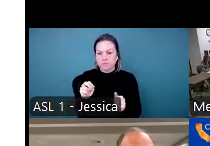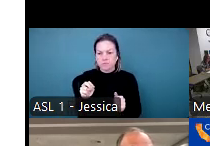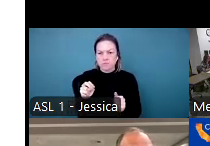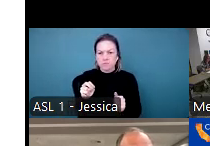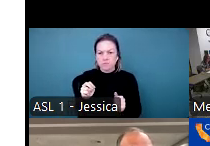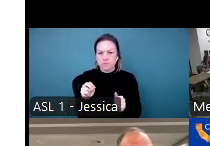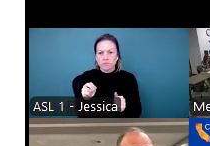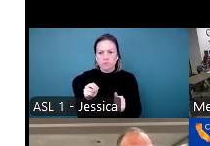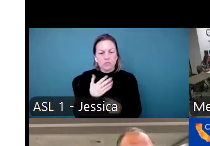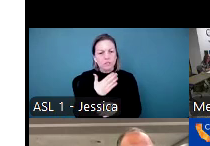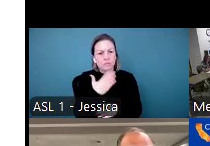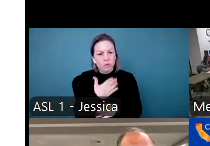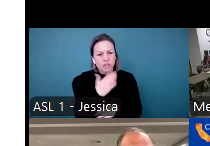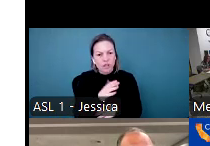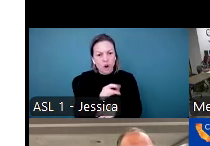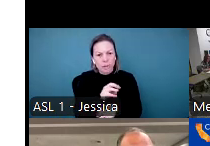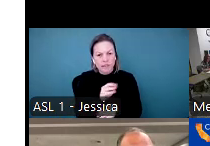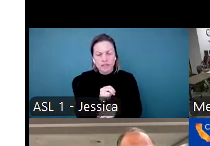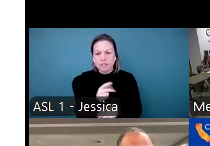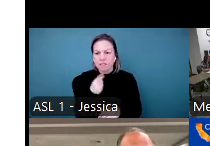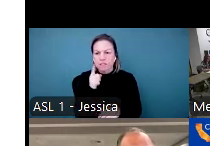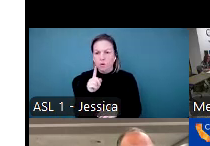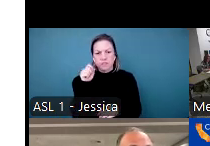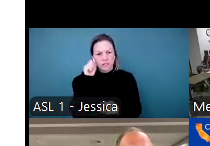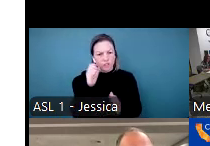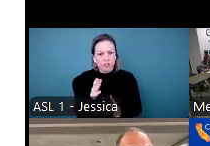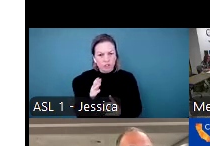Morning, Carmen Aon, on behalf of Senator Arreguín.